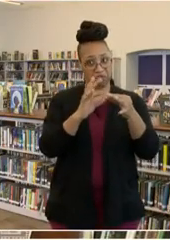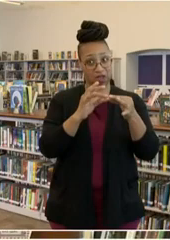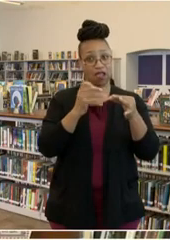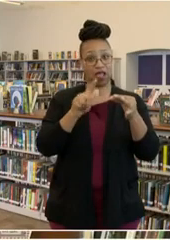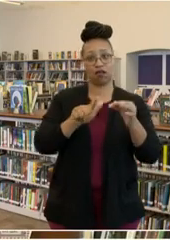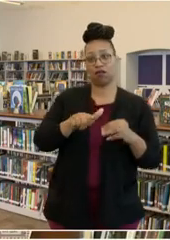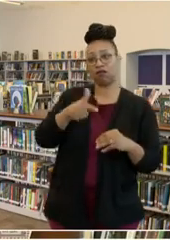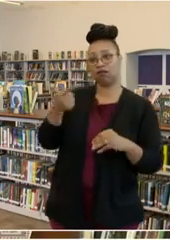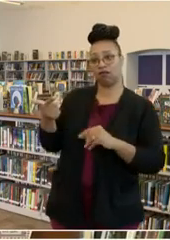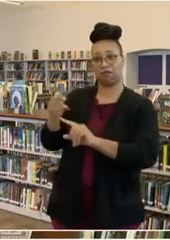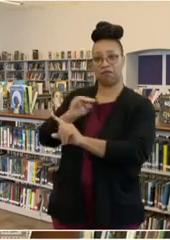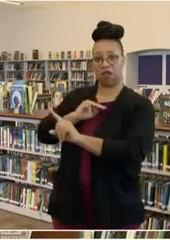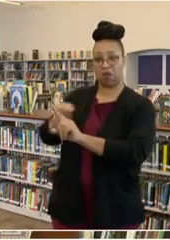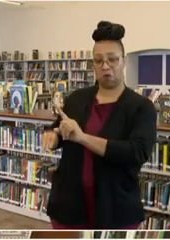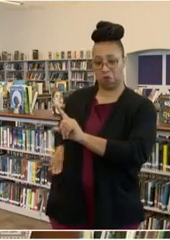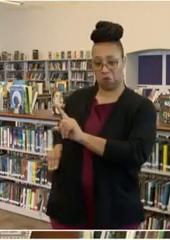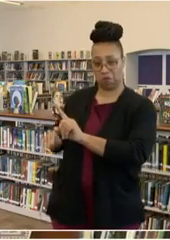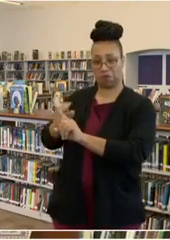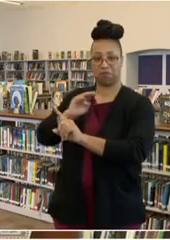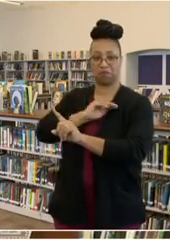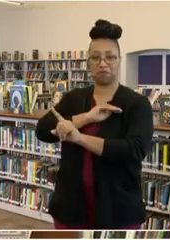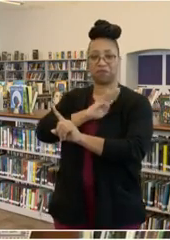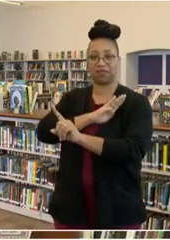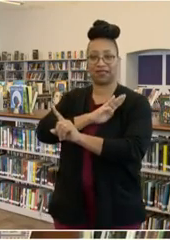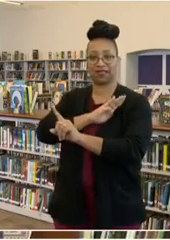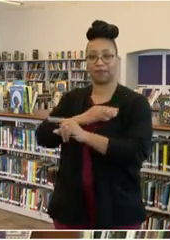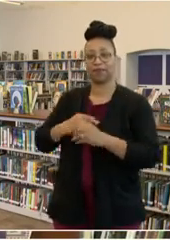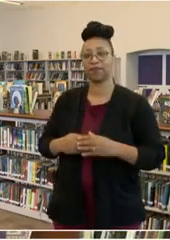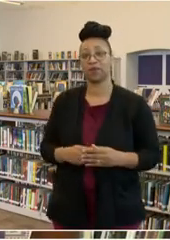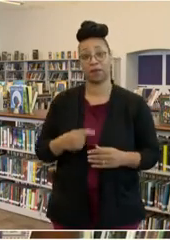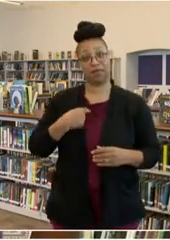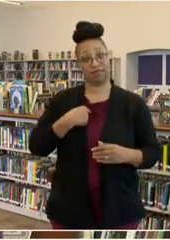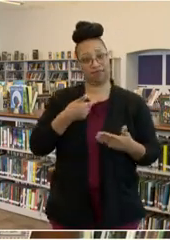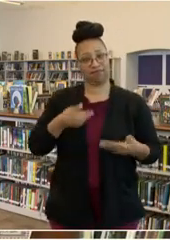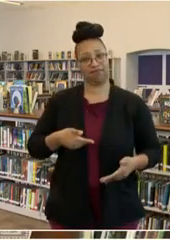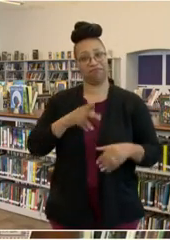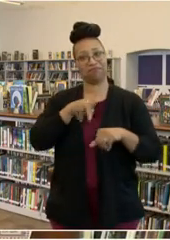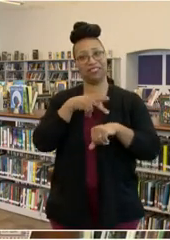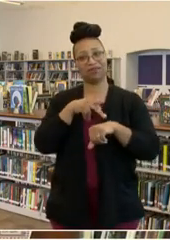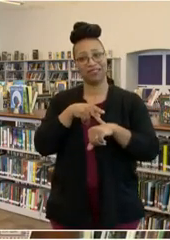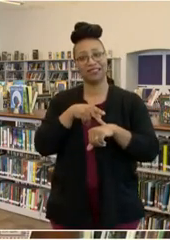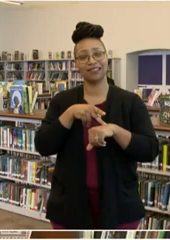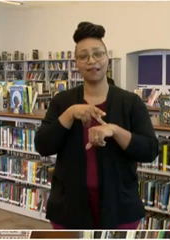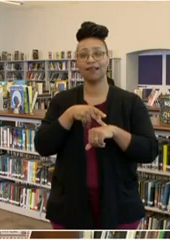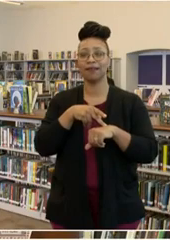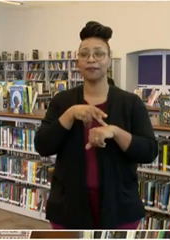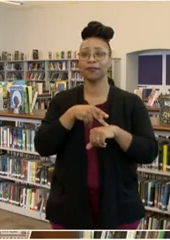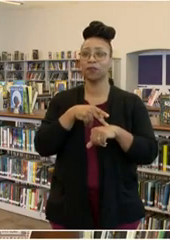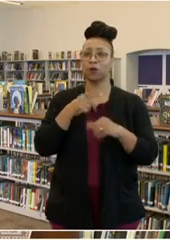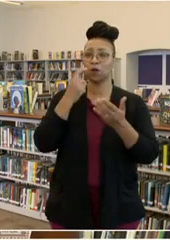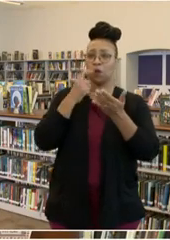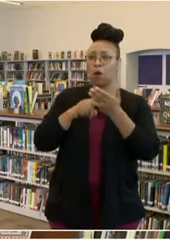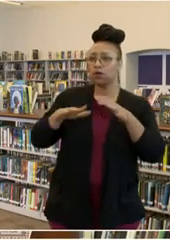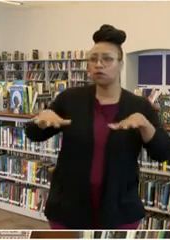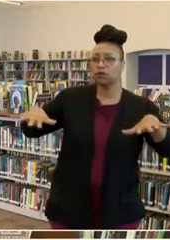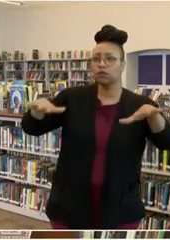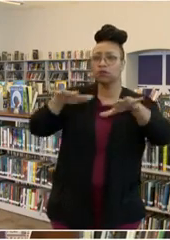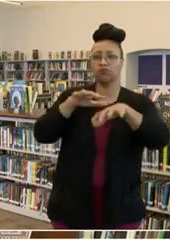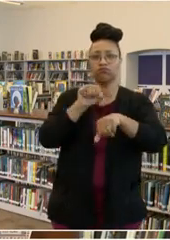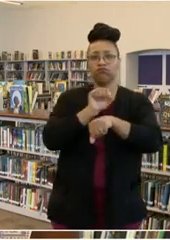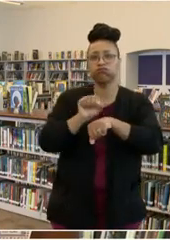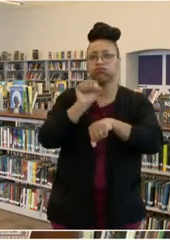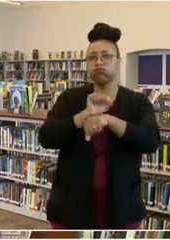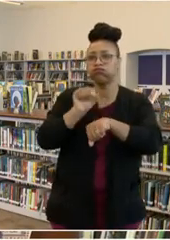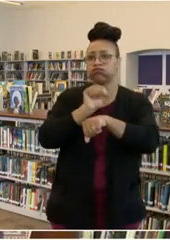say that as a principal, you know, I recognize that the work that happens in a school is not just the principal's job alone,